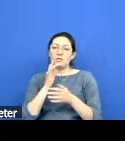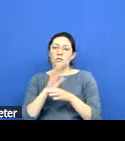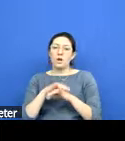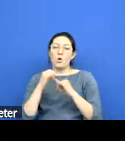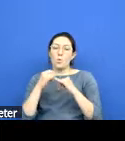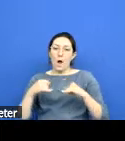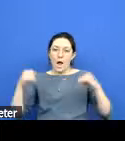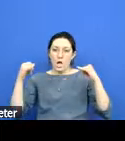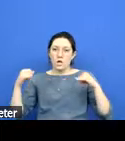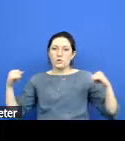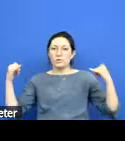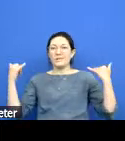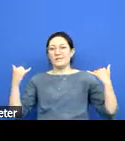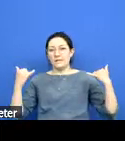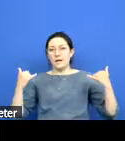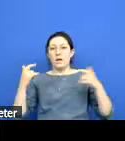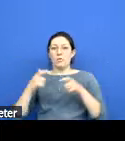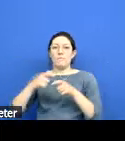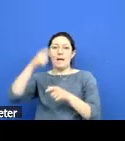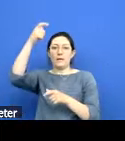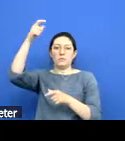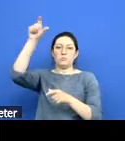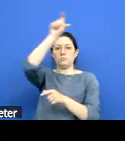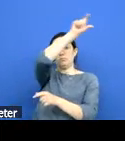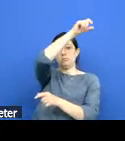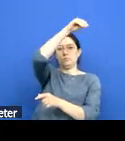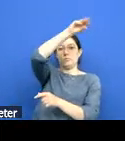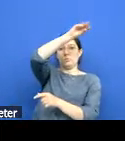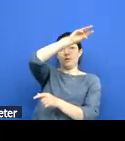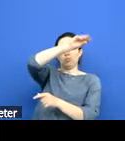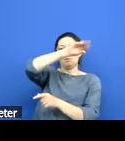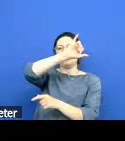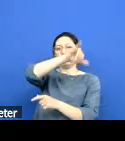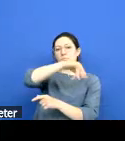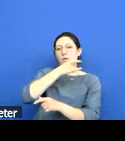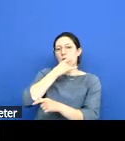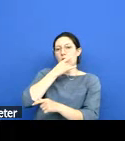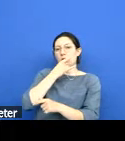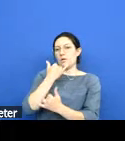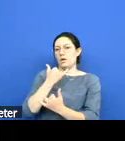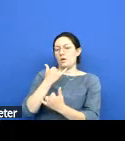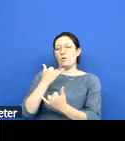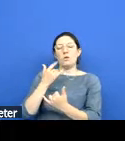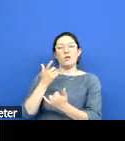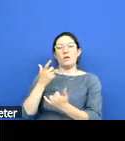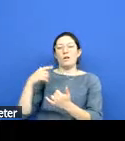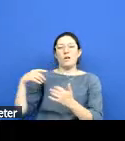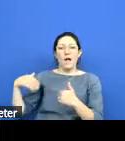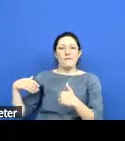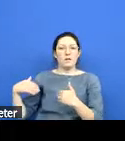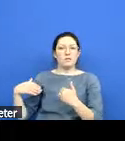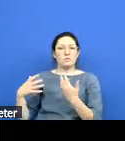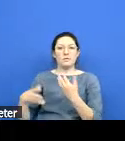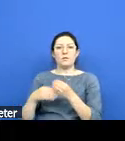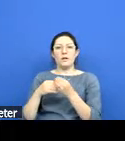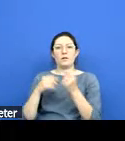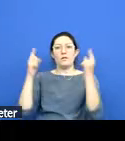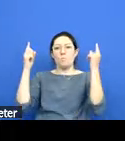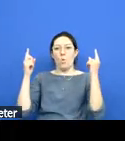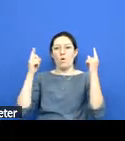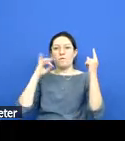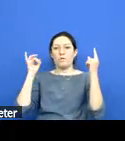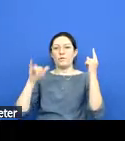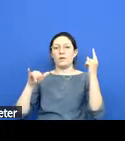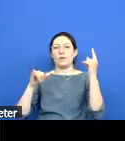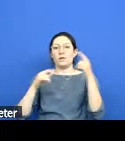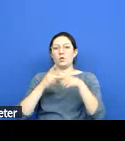going to the lights that are on the mast arms. They did not put in the pole bases for this intersection